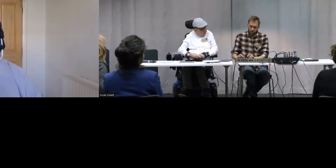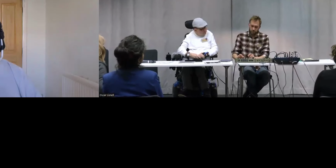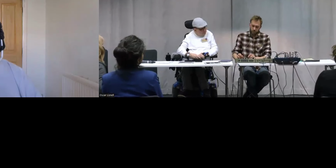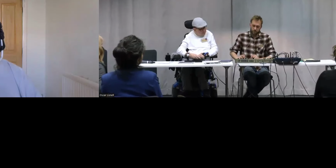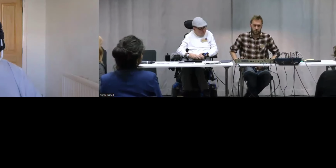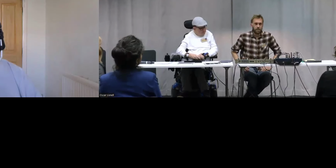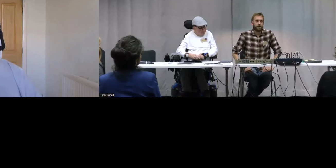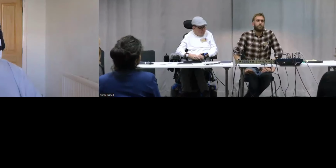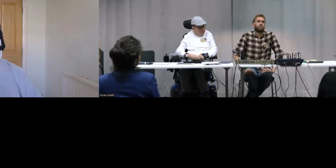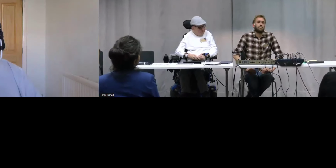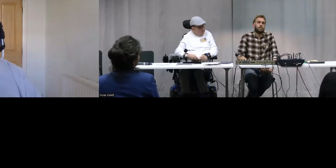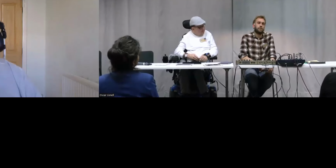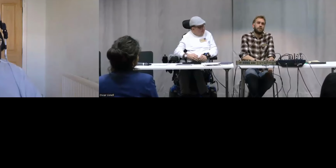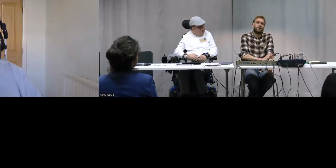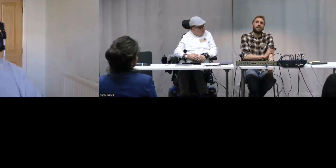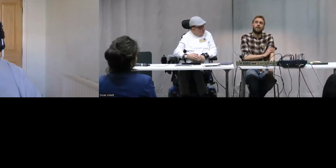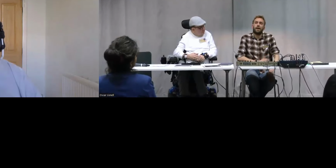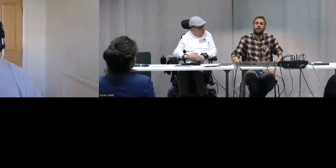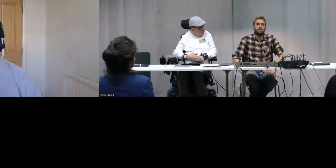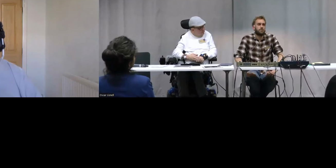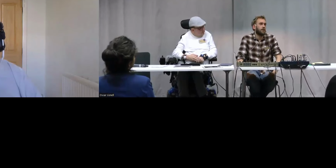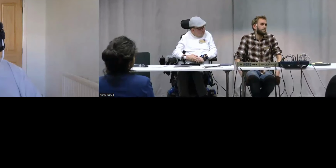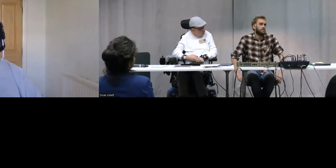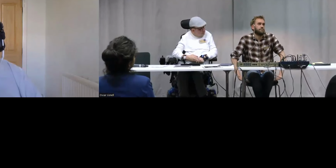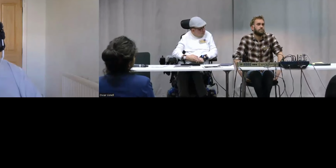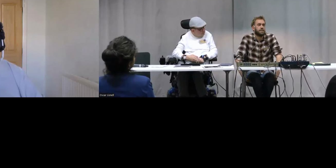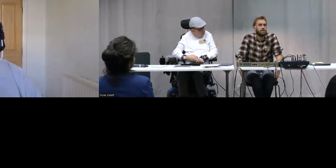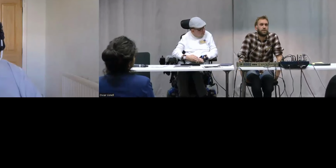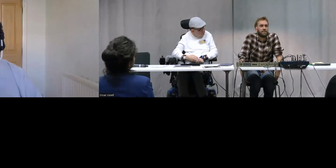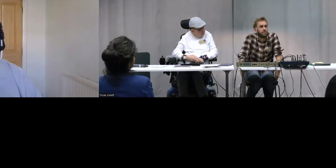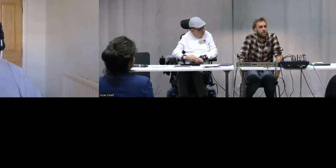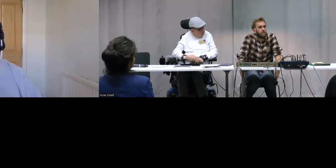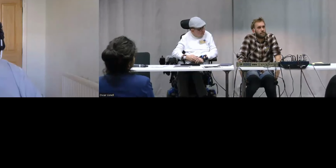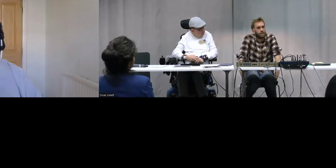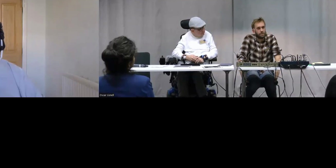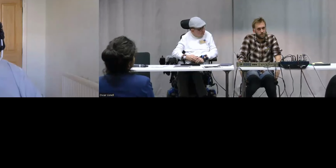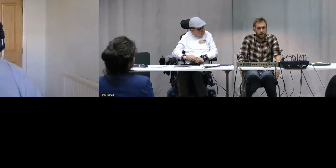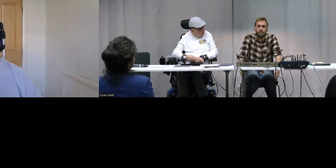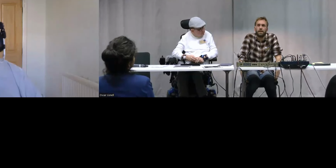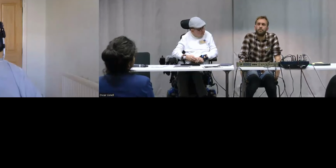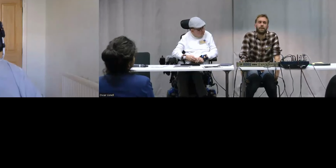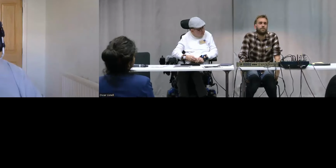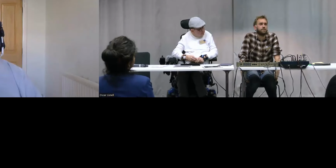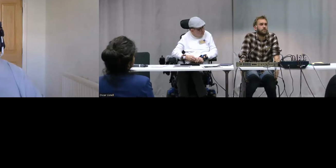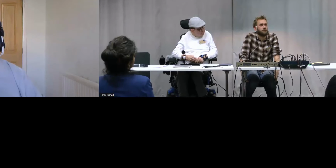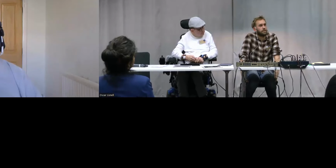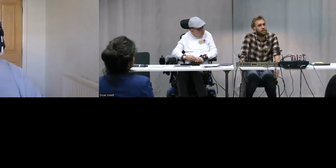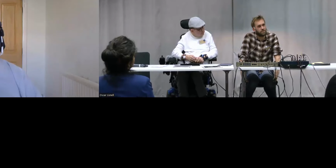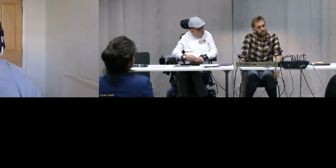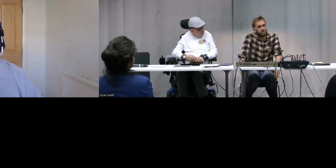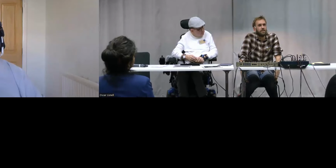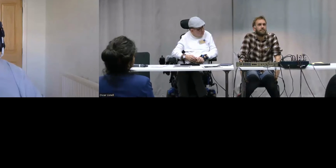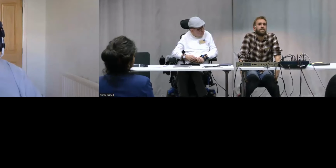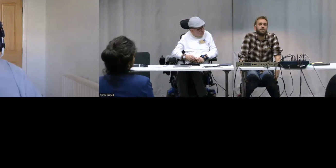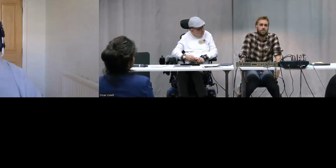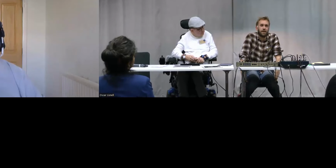piece. It's called Clarence Chant, and it's based on the letters in the name of Clarence Adoo that gives